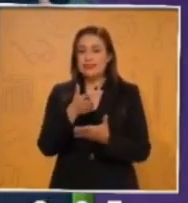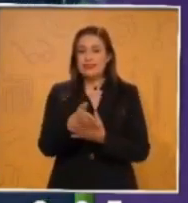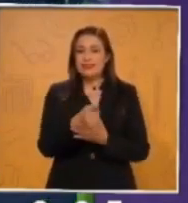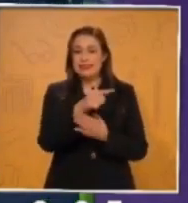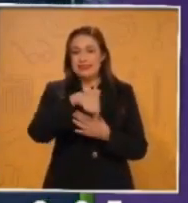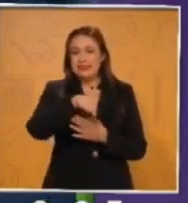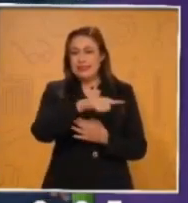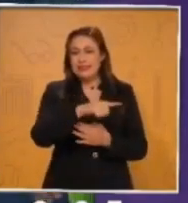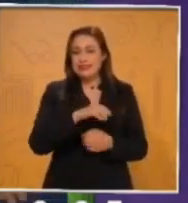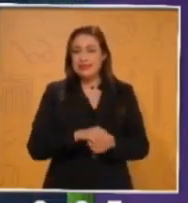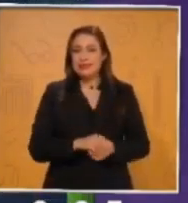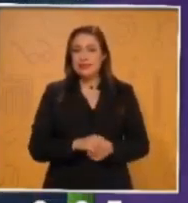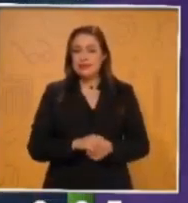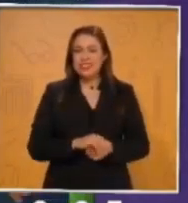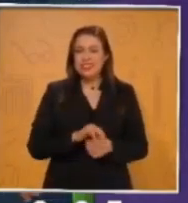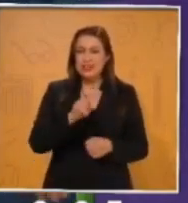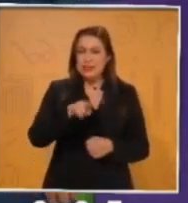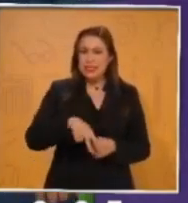or false?